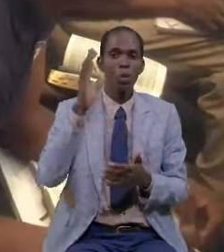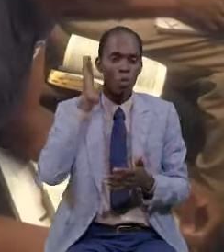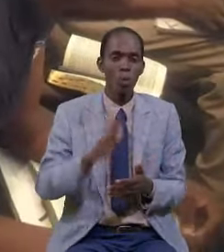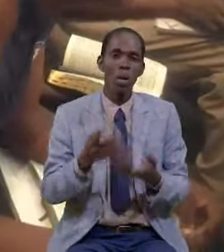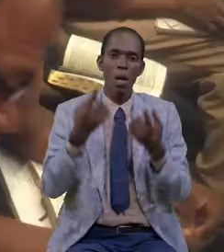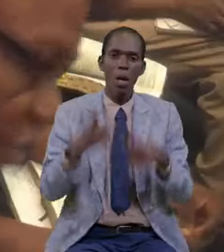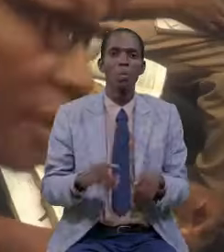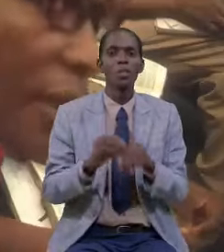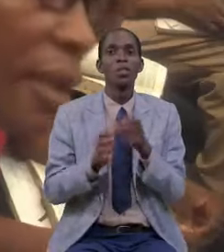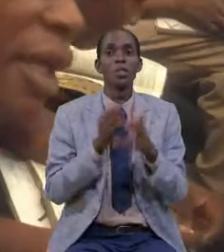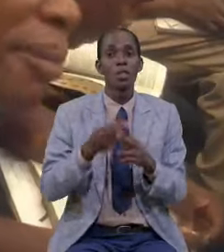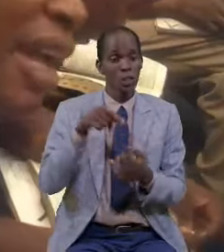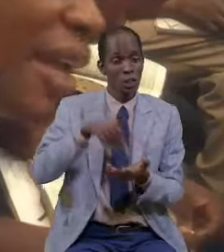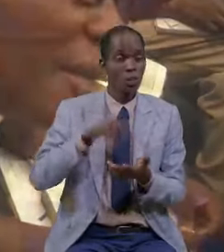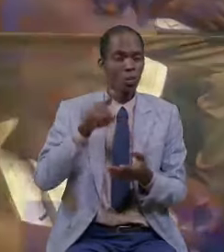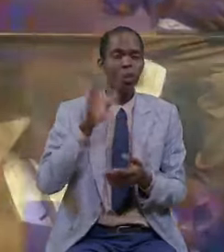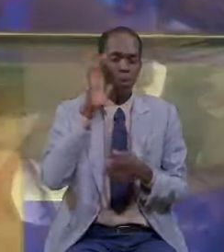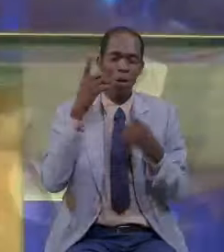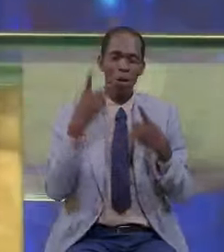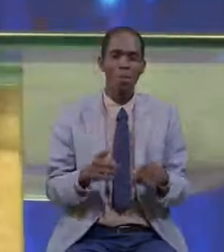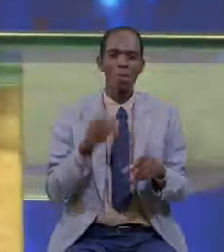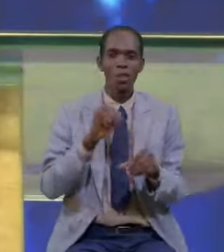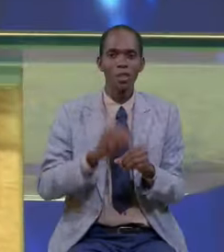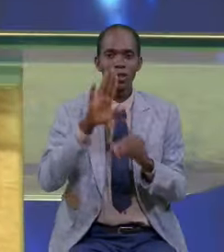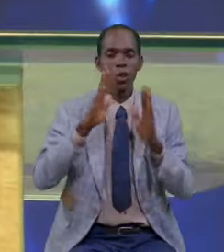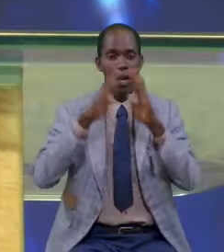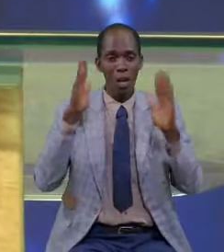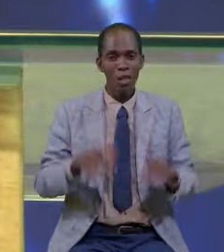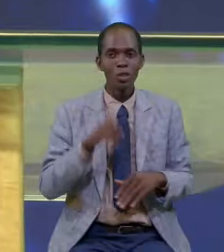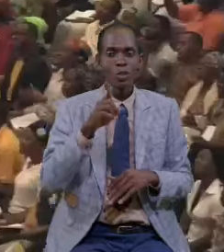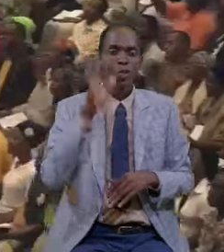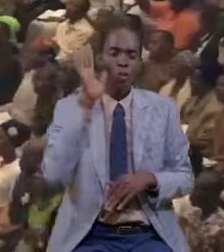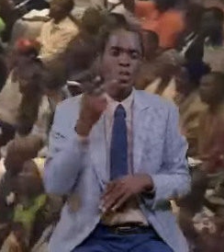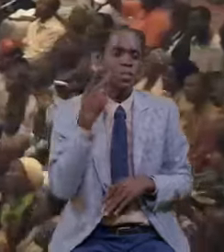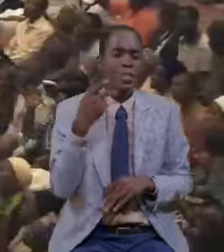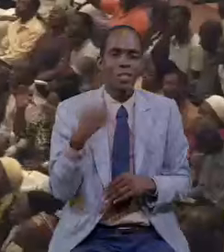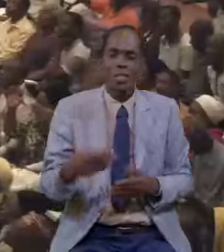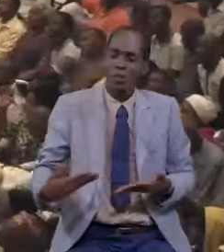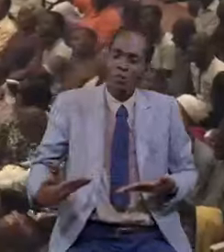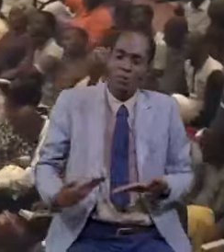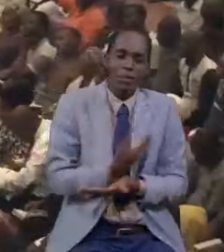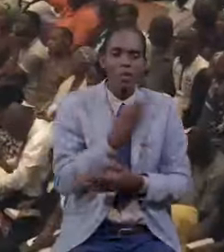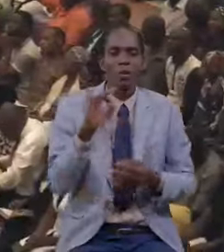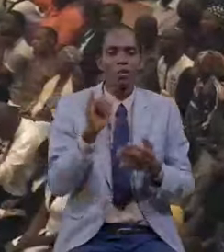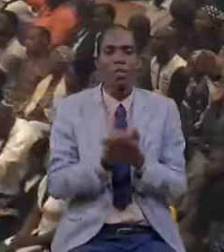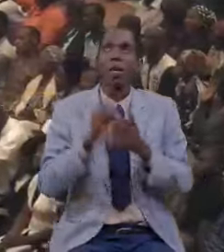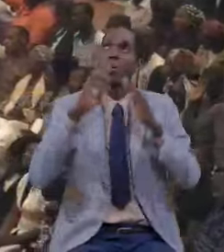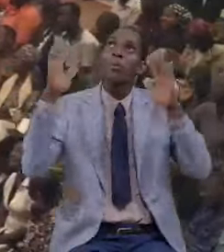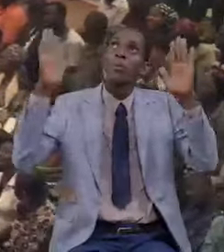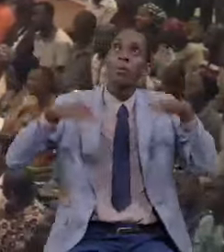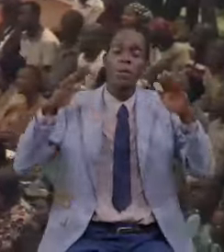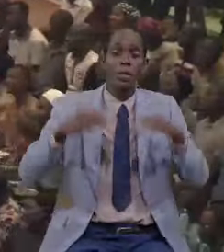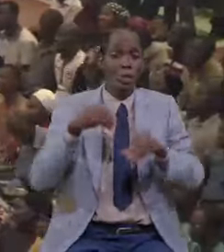This one will happen. In your house, you are going to see the refreshing of that rain. In your life, you'll see